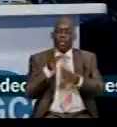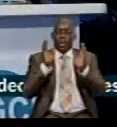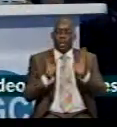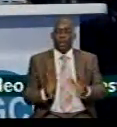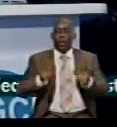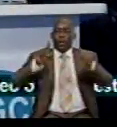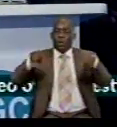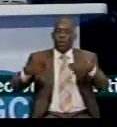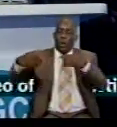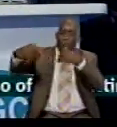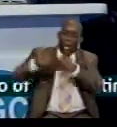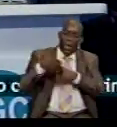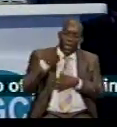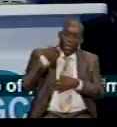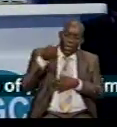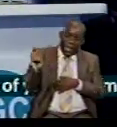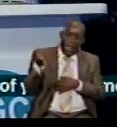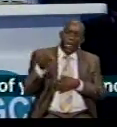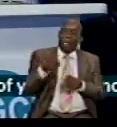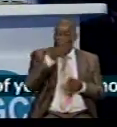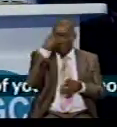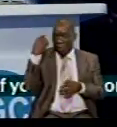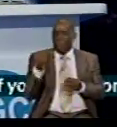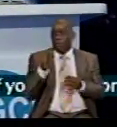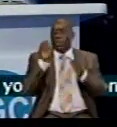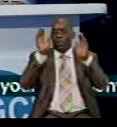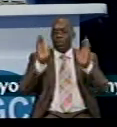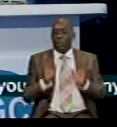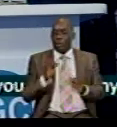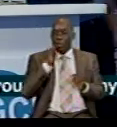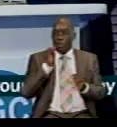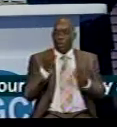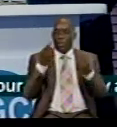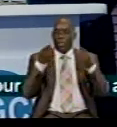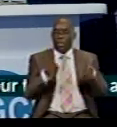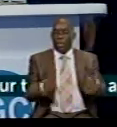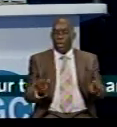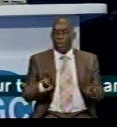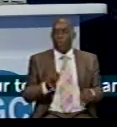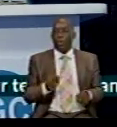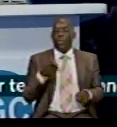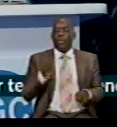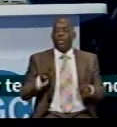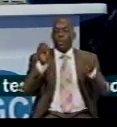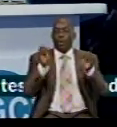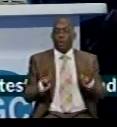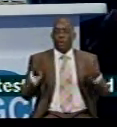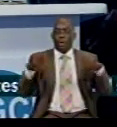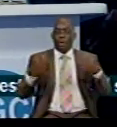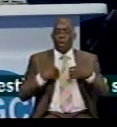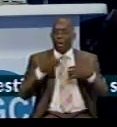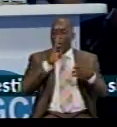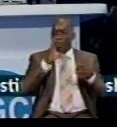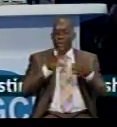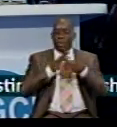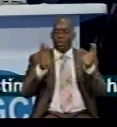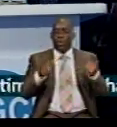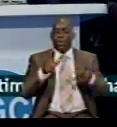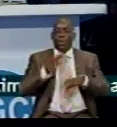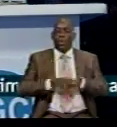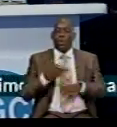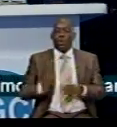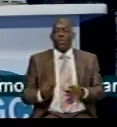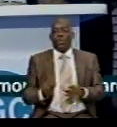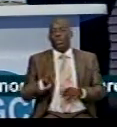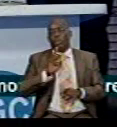happening. Conseiller, retournez là-bas parce que le miracle. The power has been released. La puissance a été libérée. On the right. À ma droite.